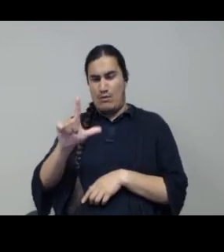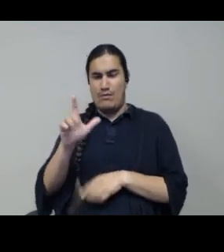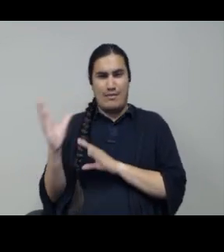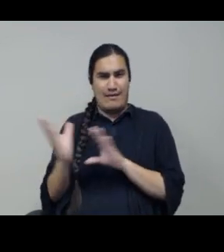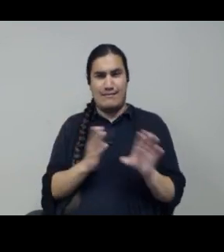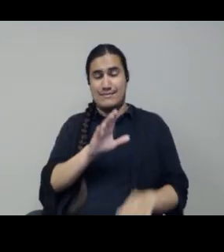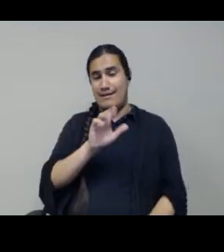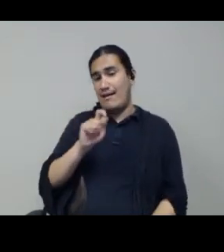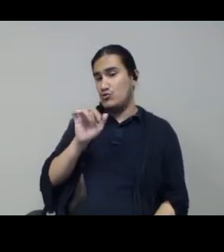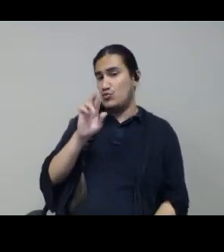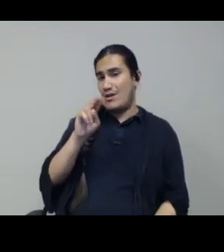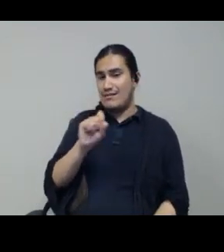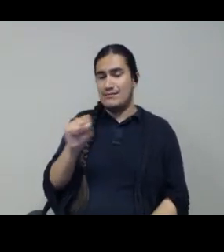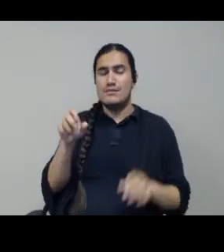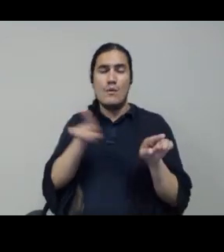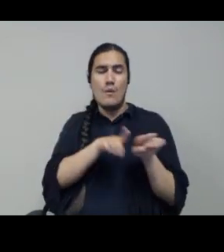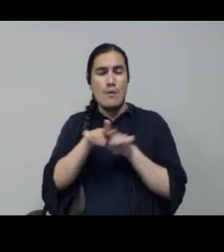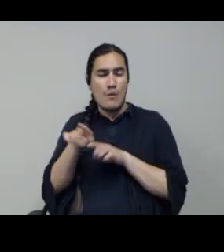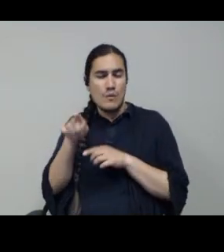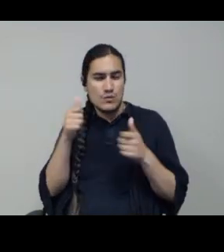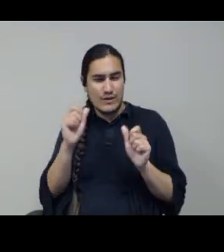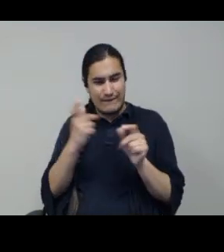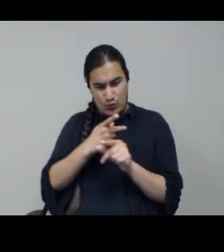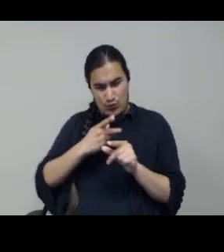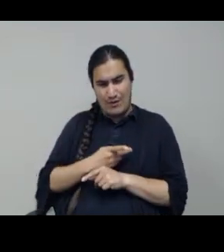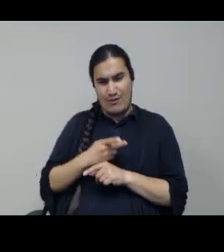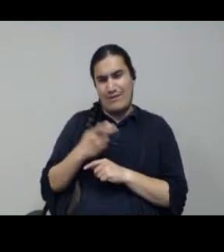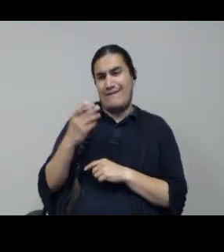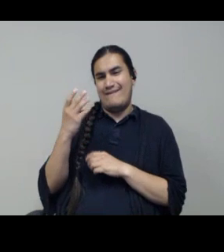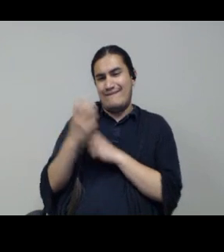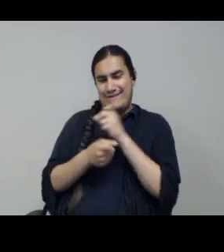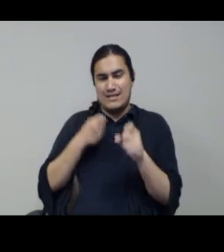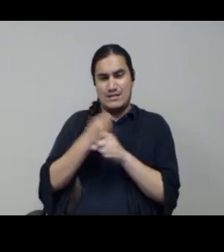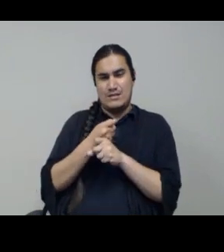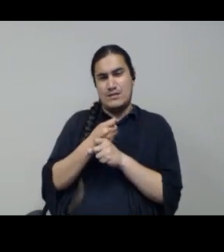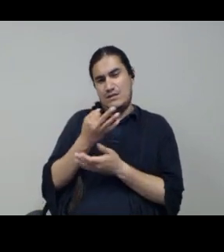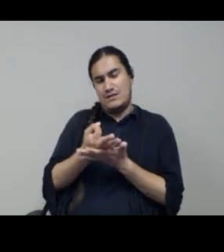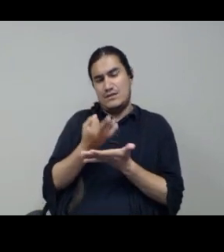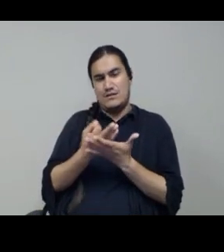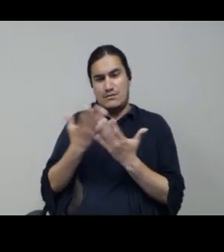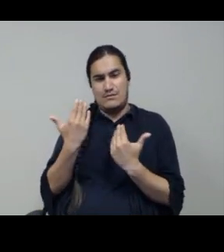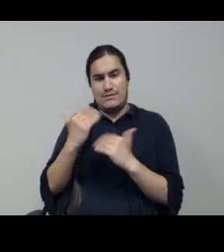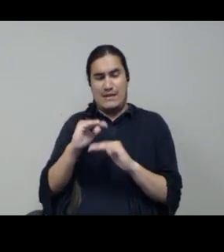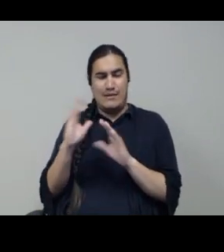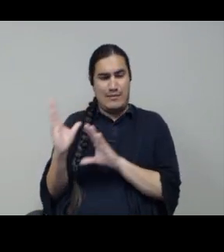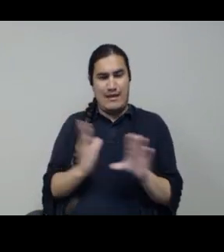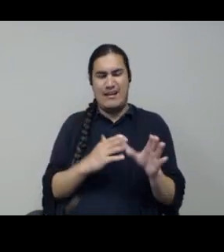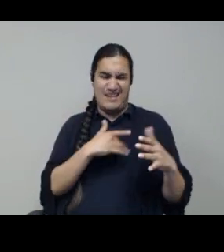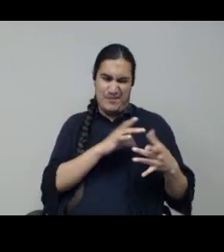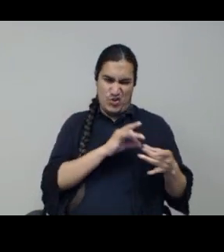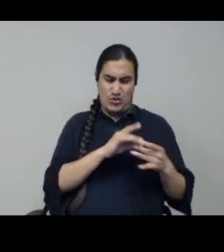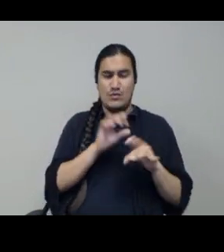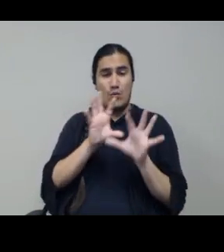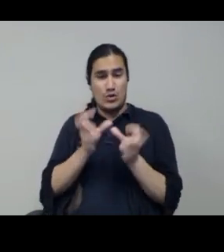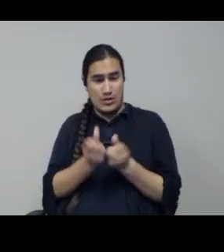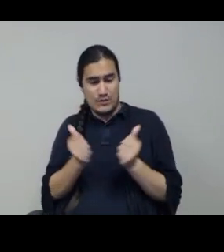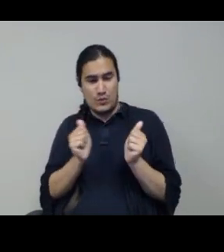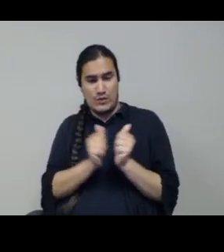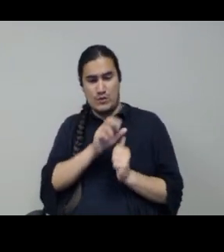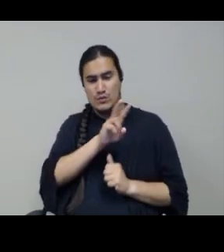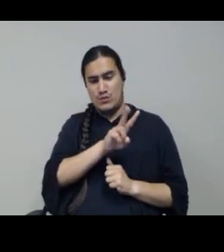also exploring the idea of a fiscally constrained plan, as I had mentioned, and the workshops with the AB